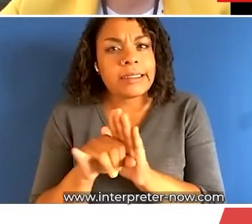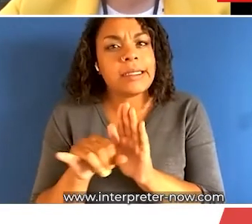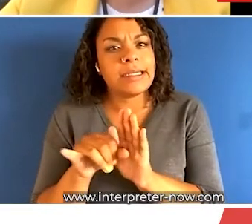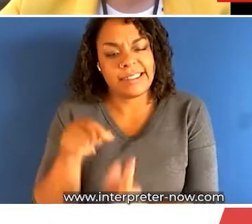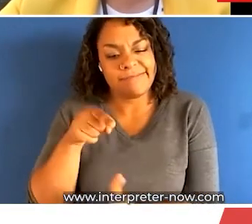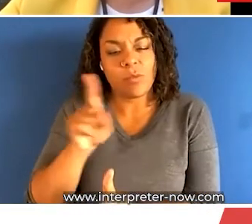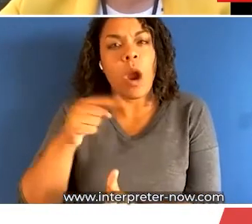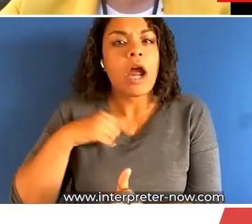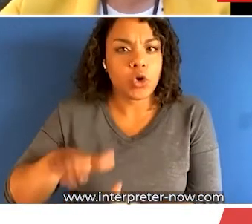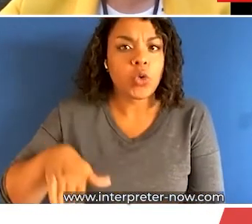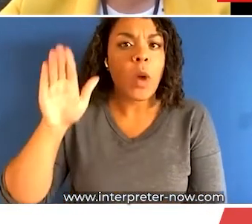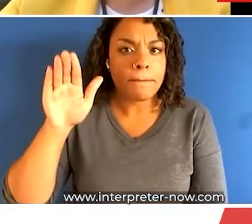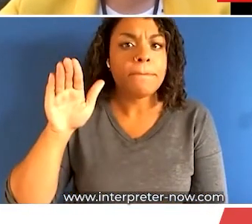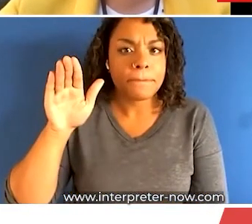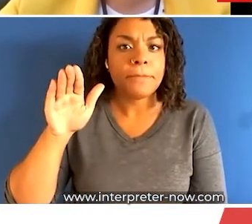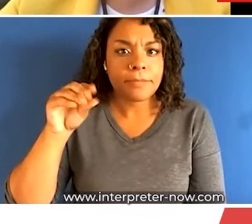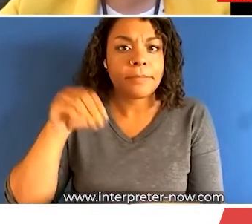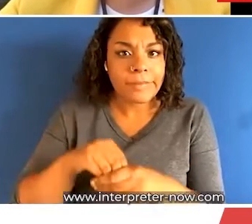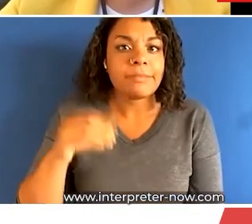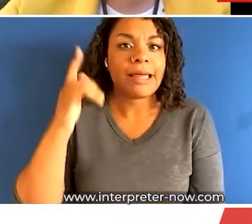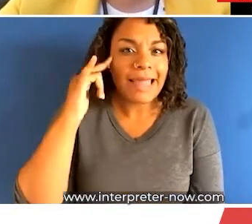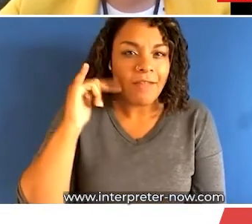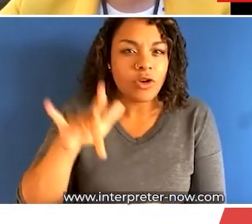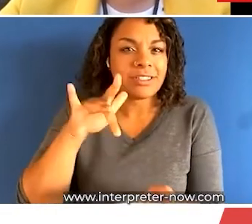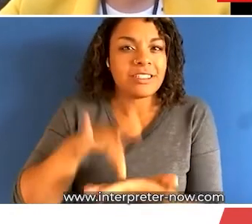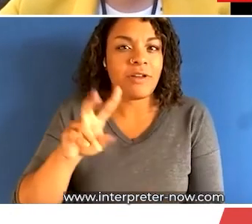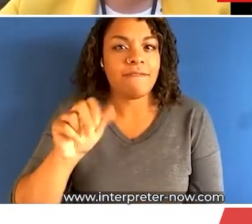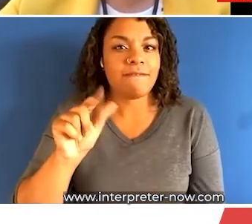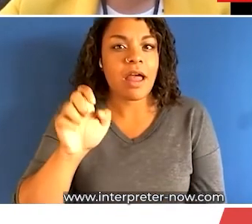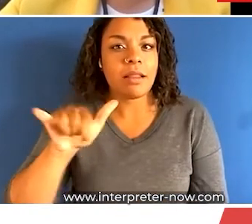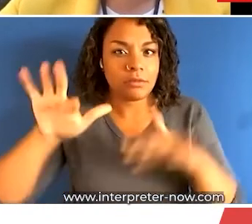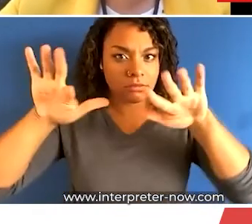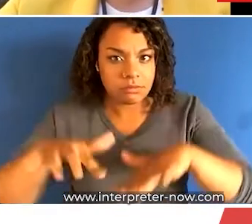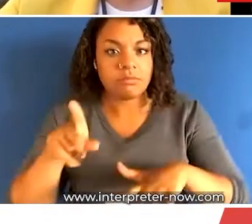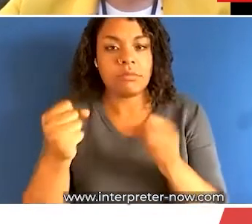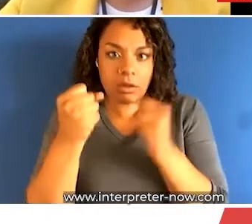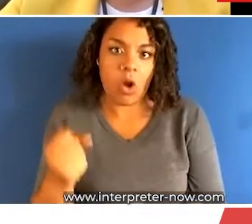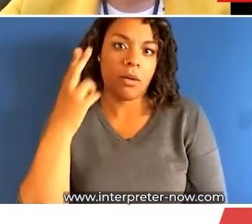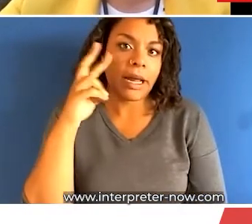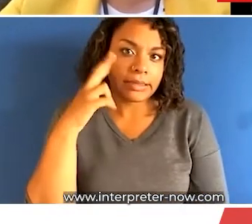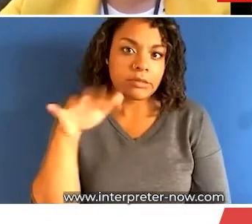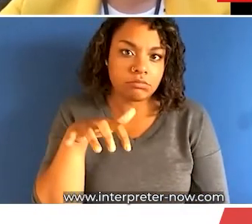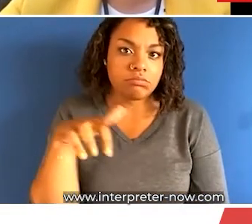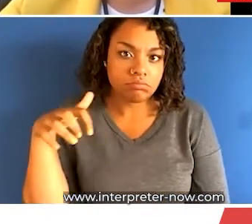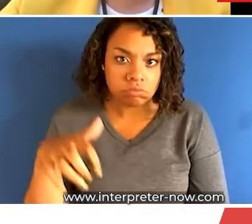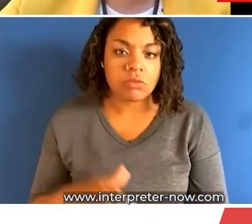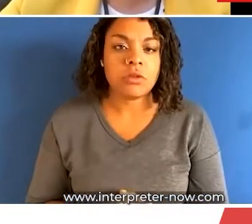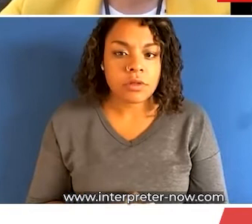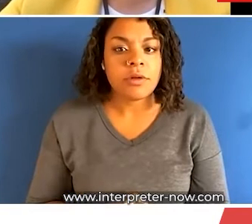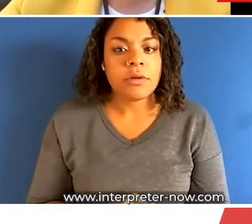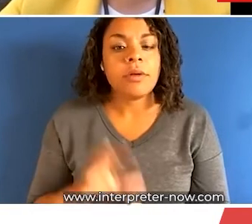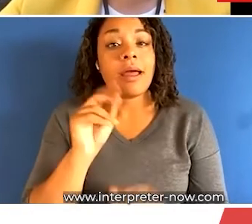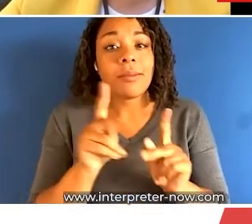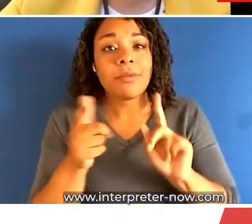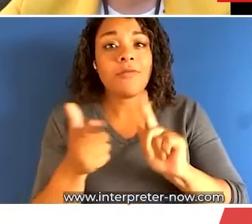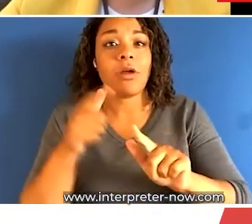up, which is in California's Central Valley, which is heavily Mexican. And people from